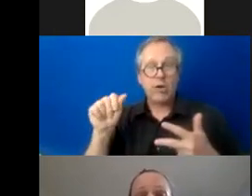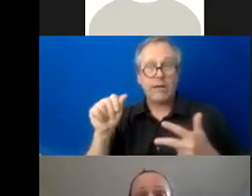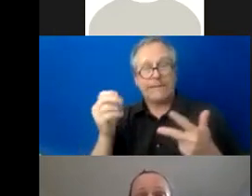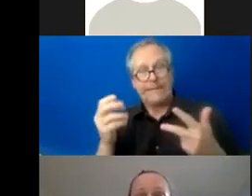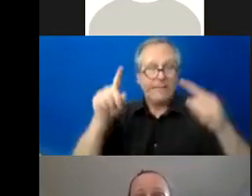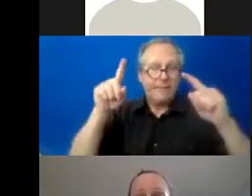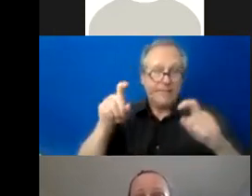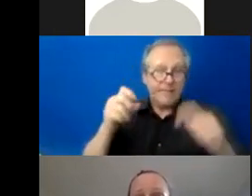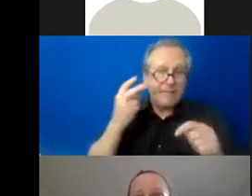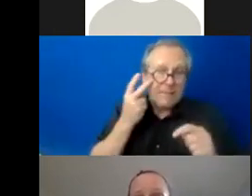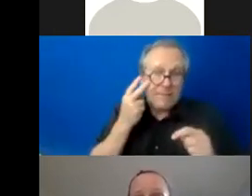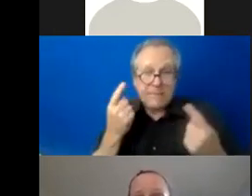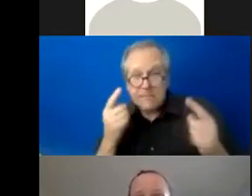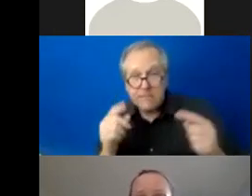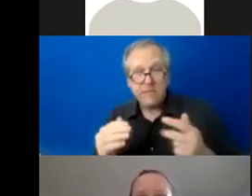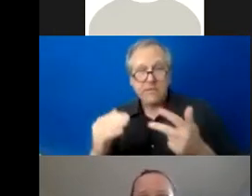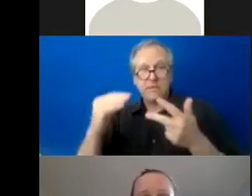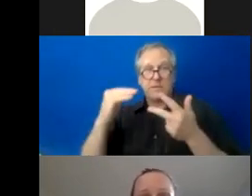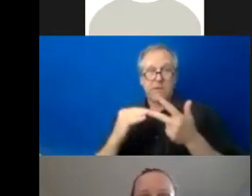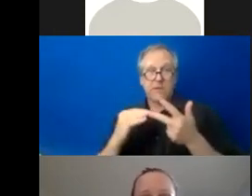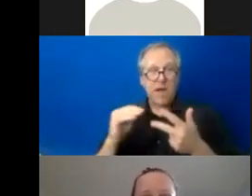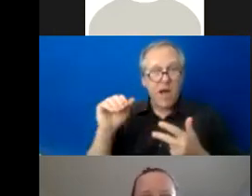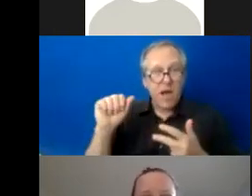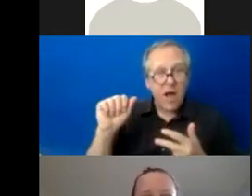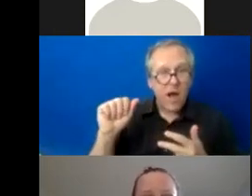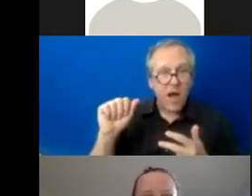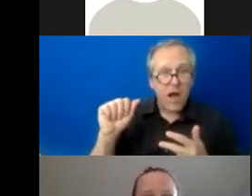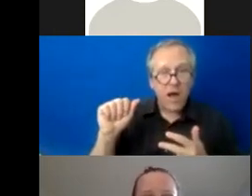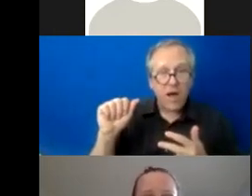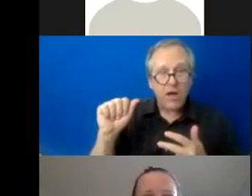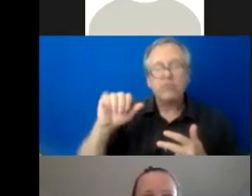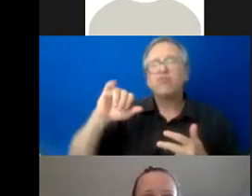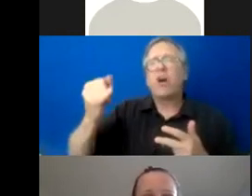trials, and Johnson & Johnson involves a single shot.